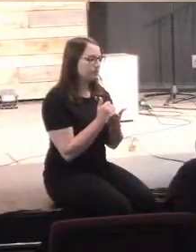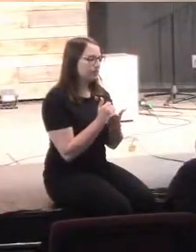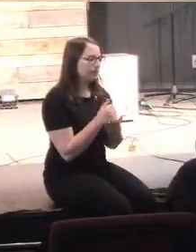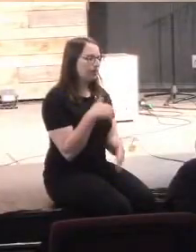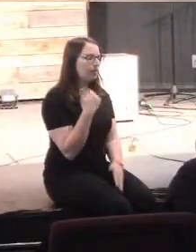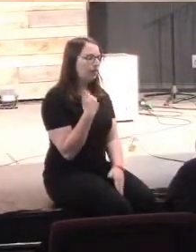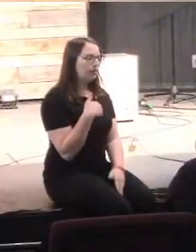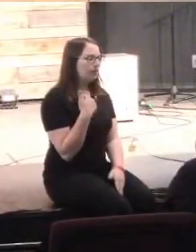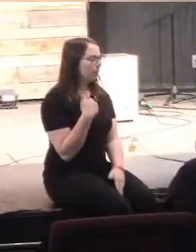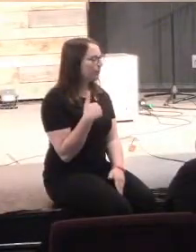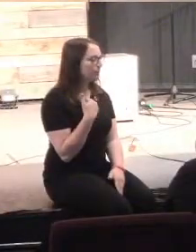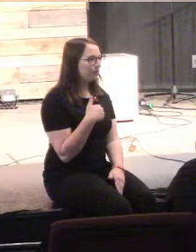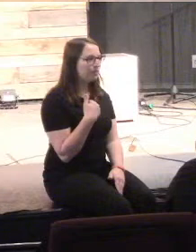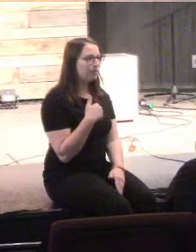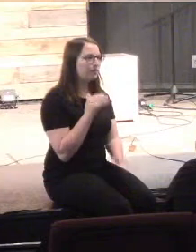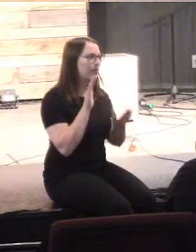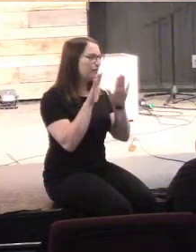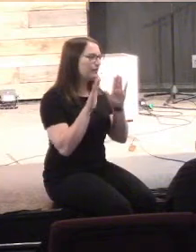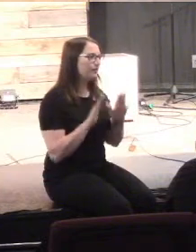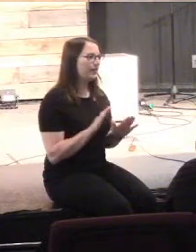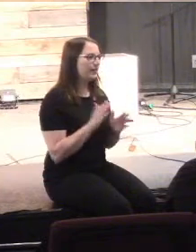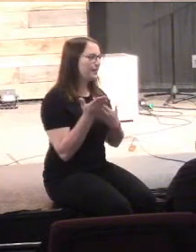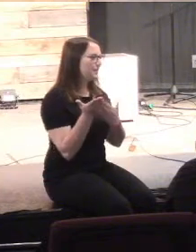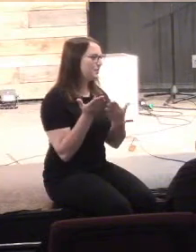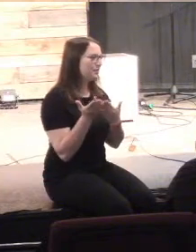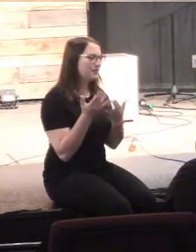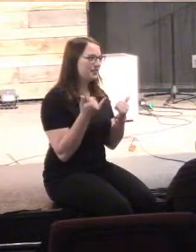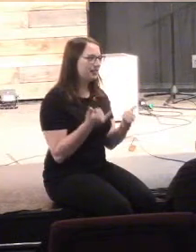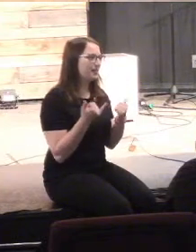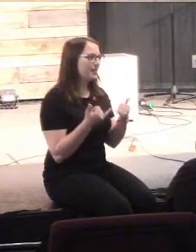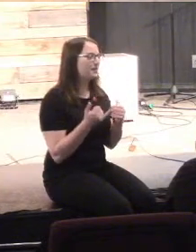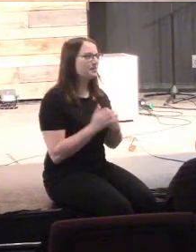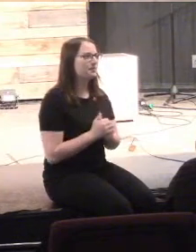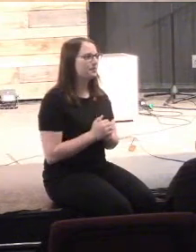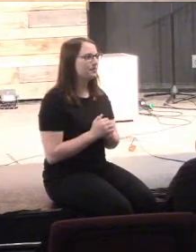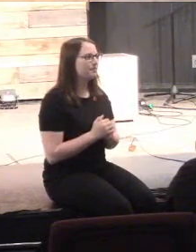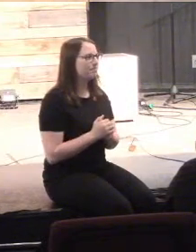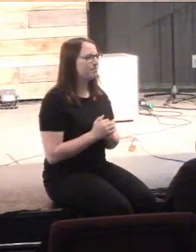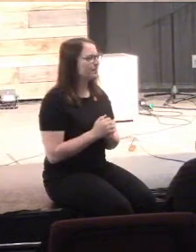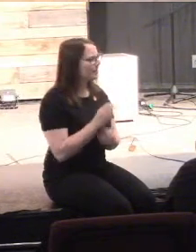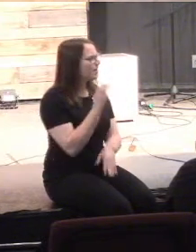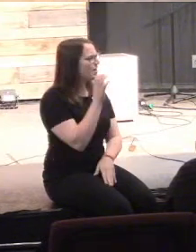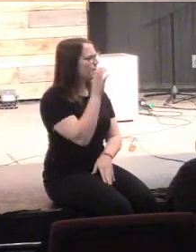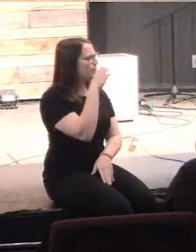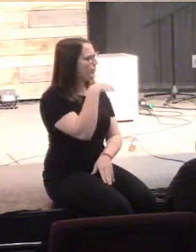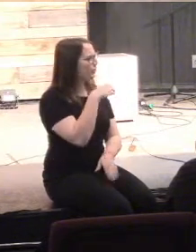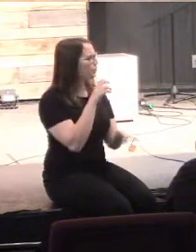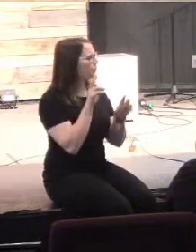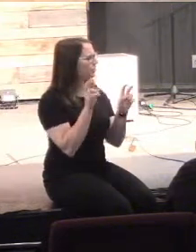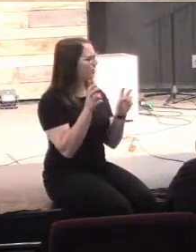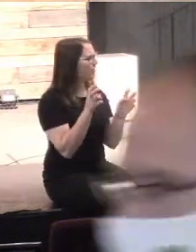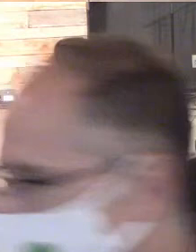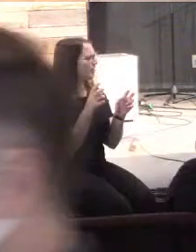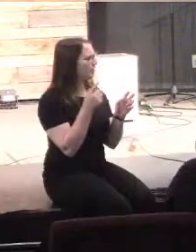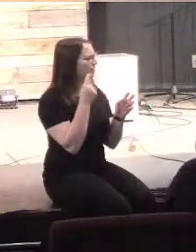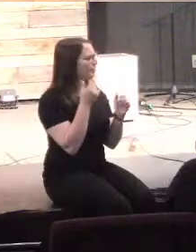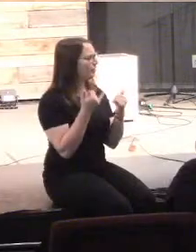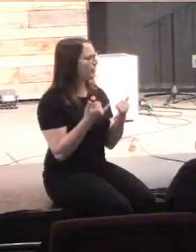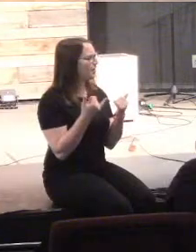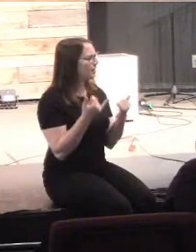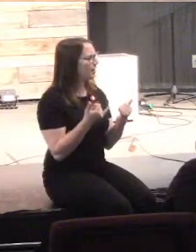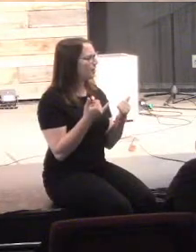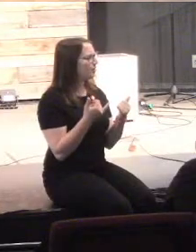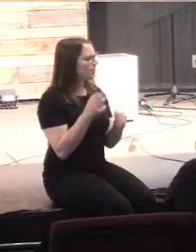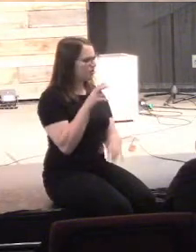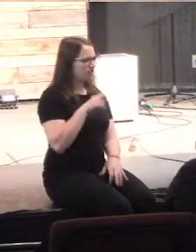What a fantastic service we had today. What an unusual topic to be on our minds right now. A